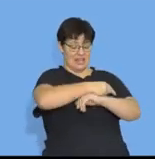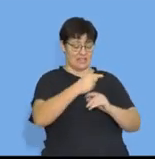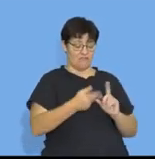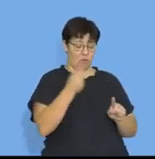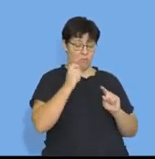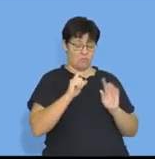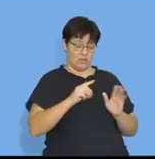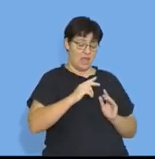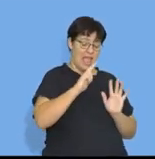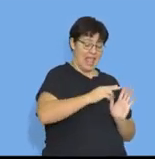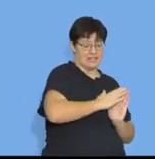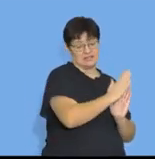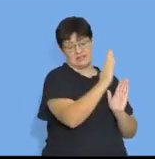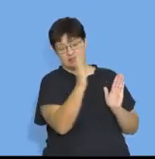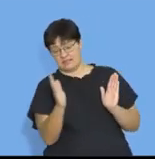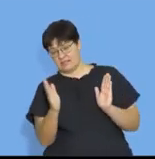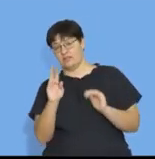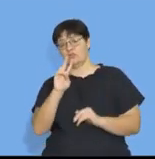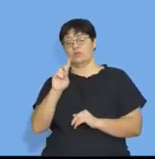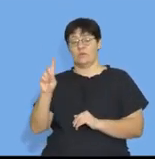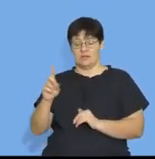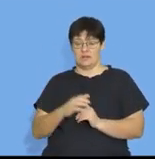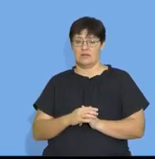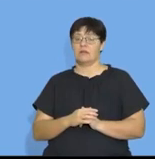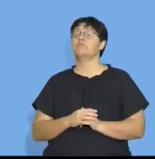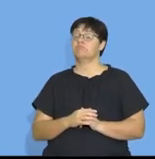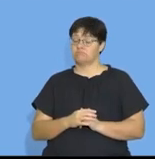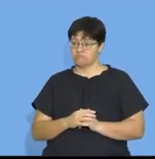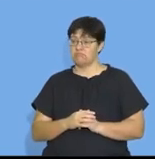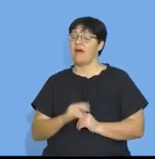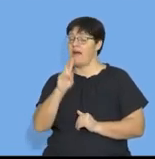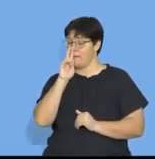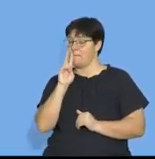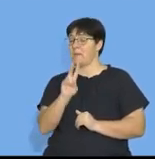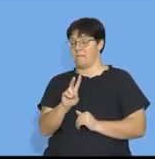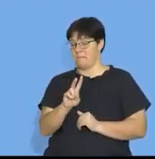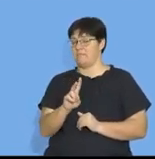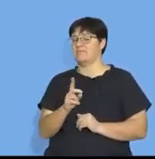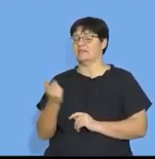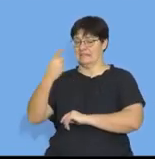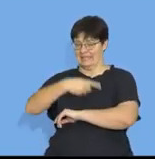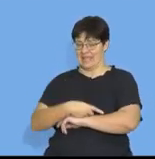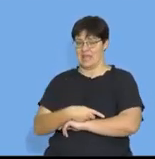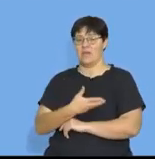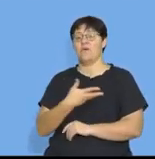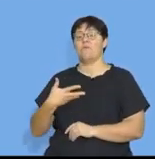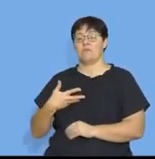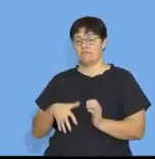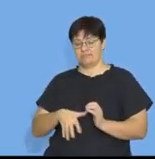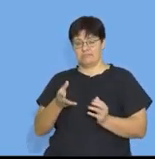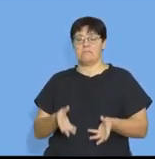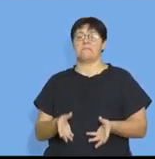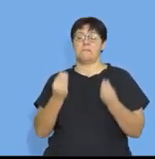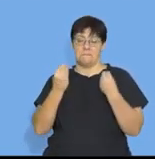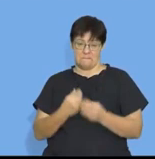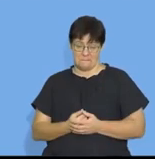days from day 8 to day 21, 22, we see that these are days when a female is